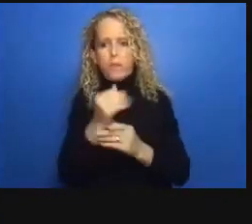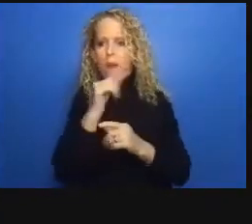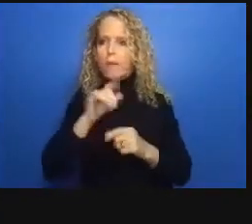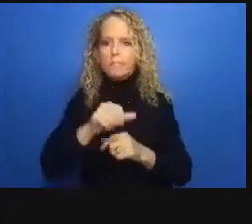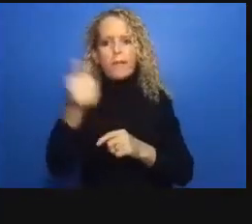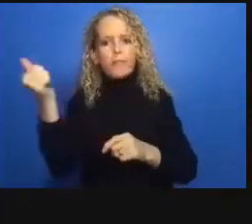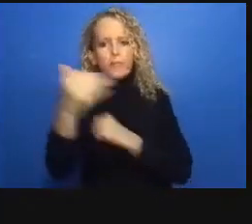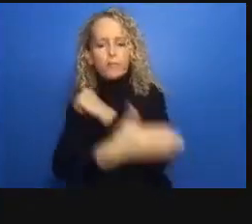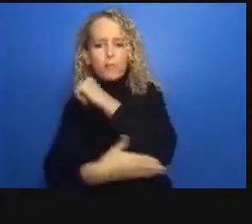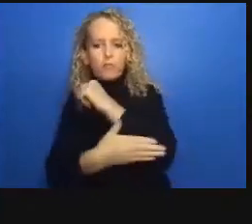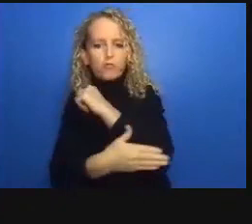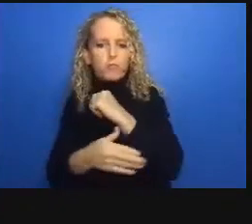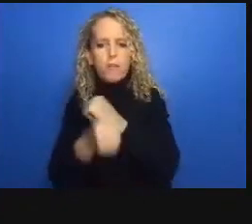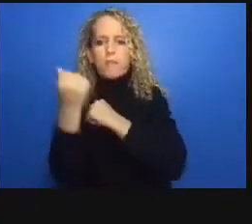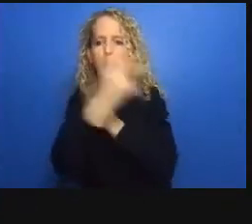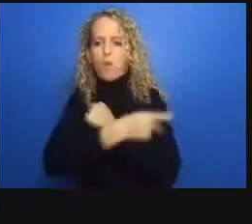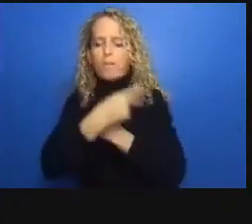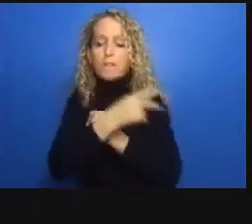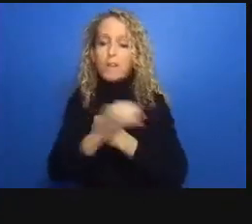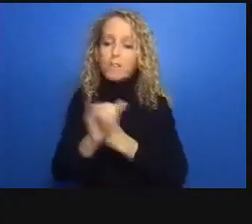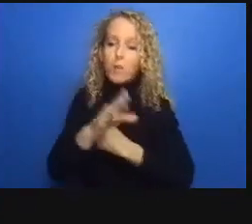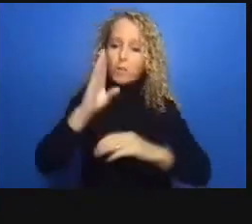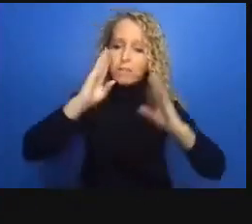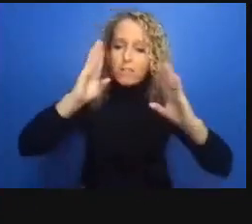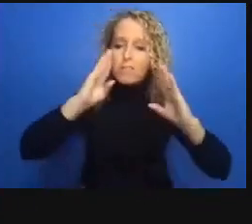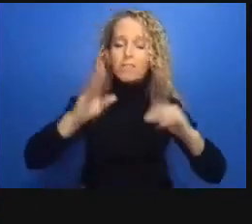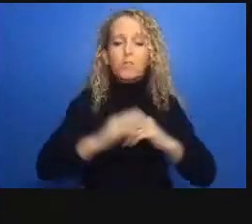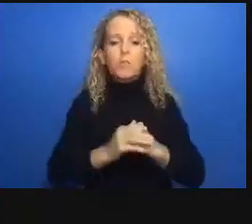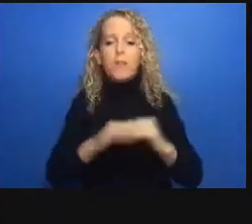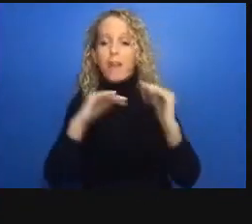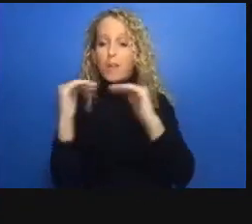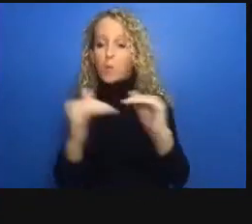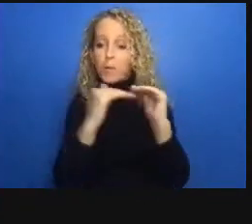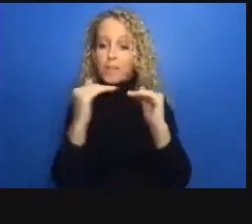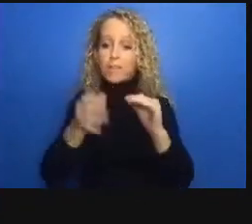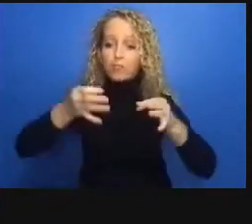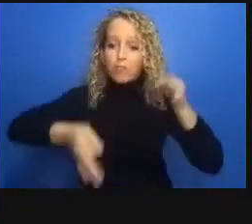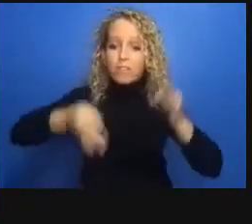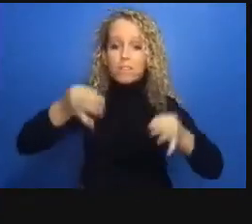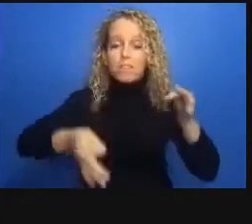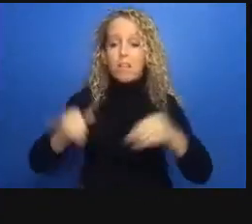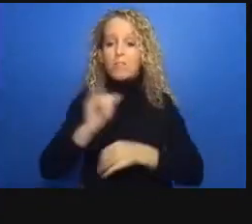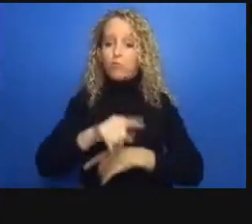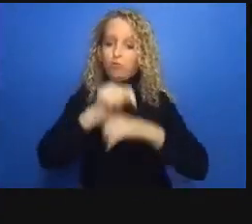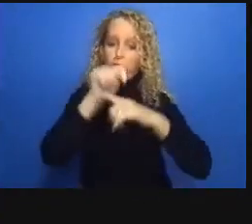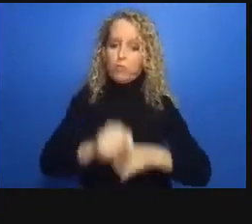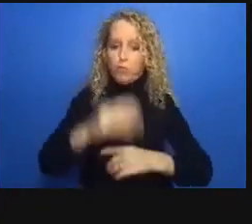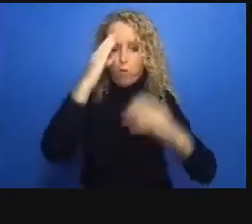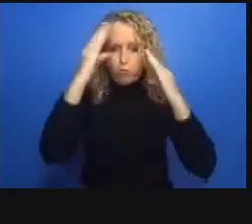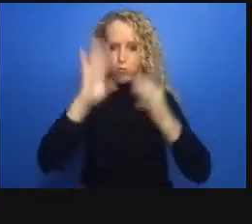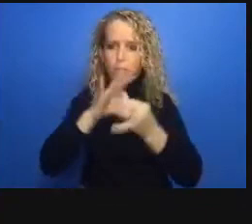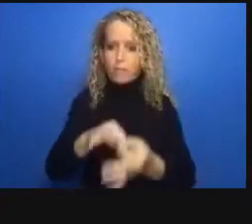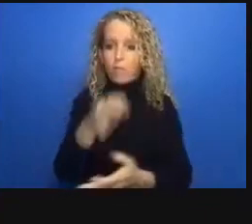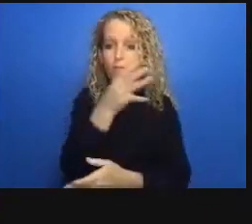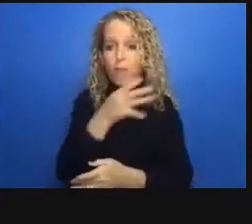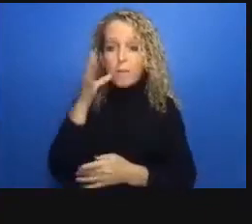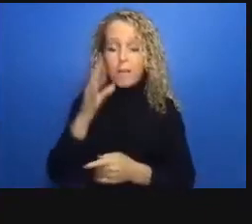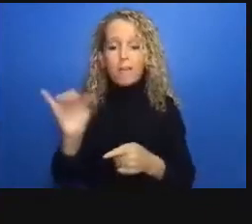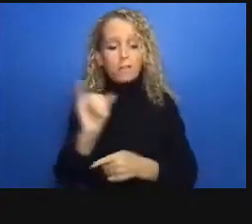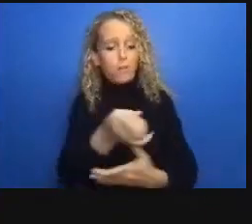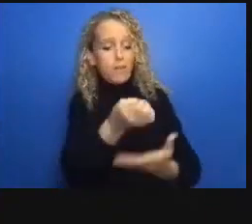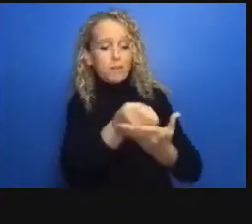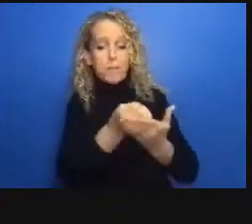to equity and justice, and an appreciation of traditional knowledge and farming know-how, and economic and political